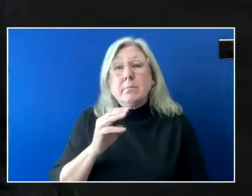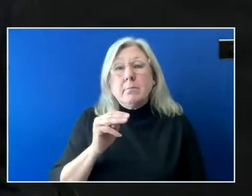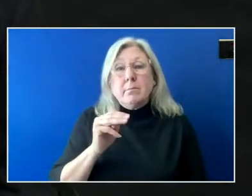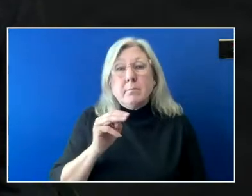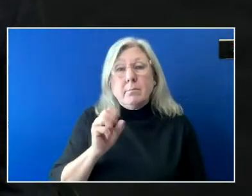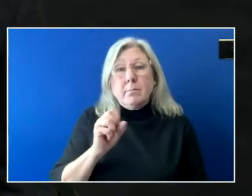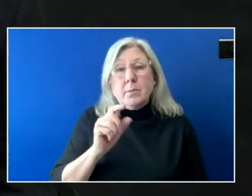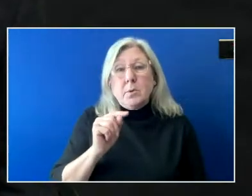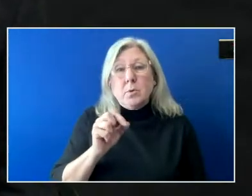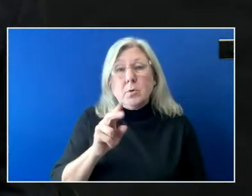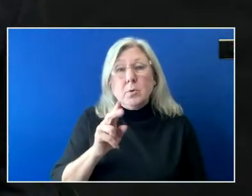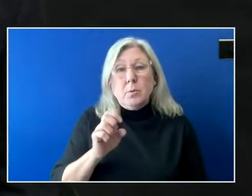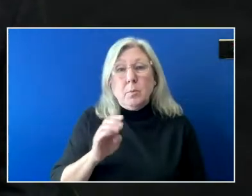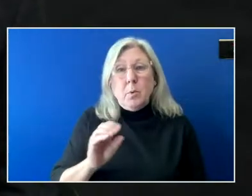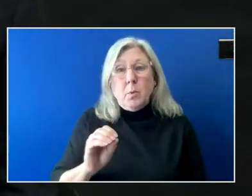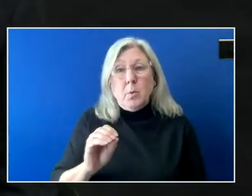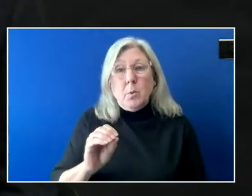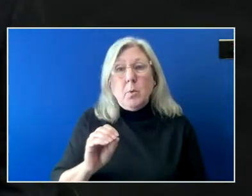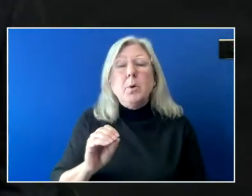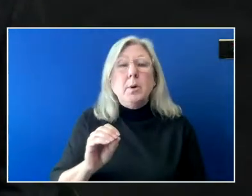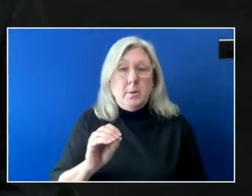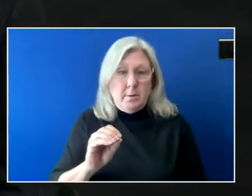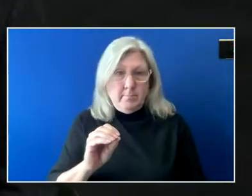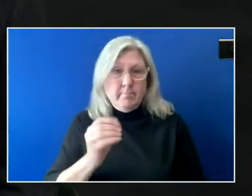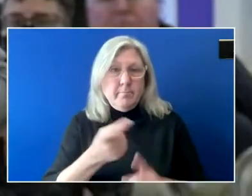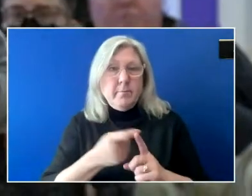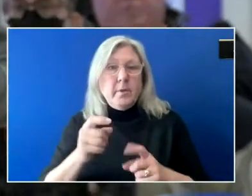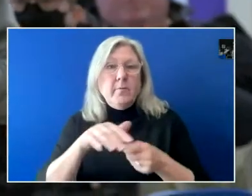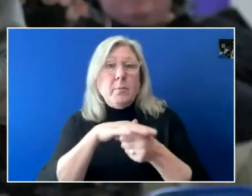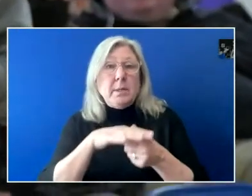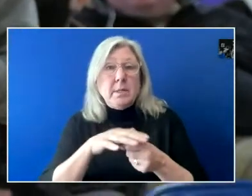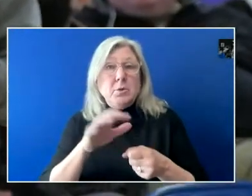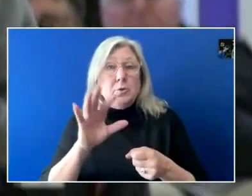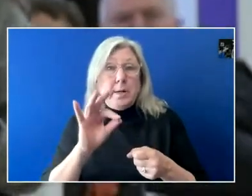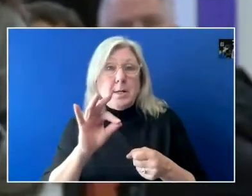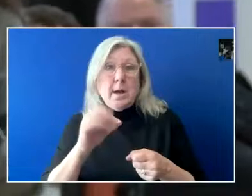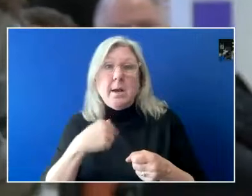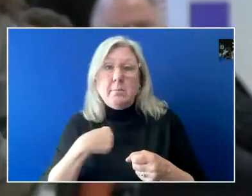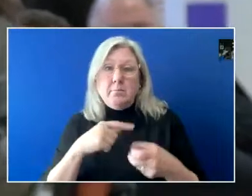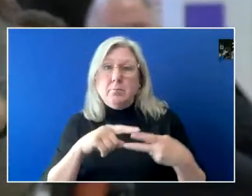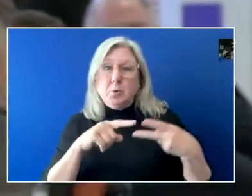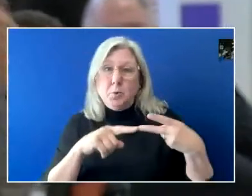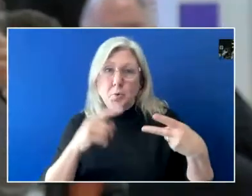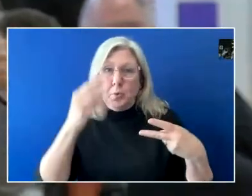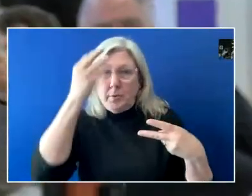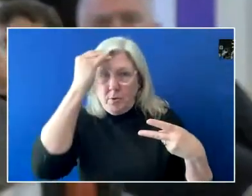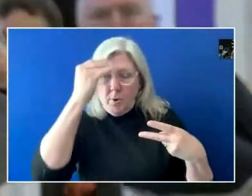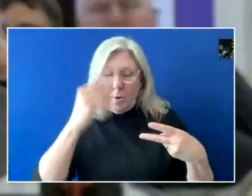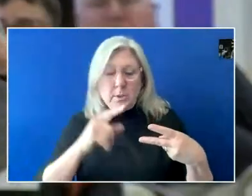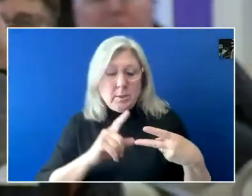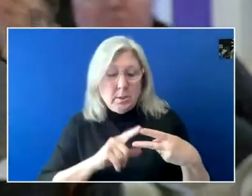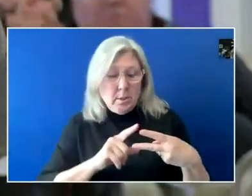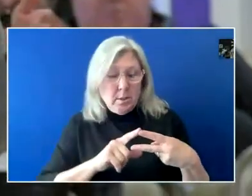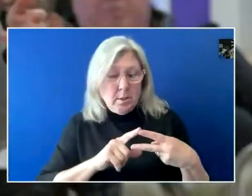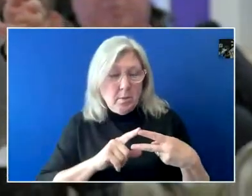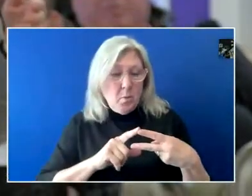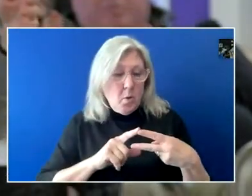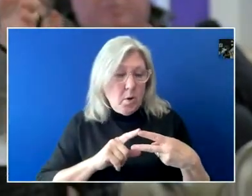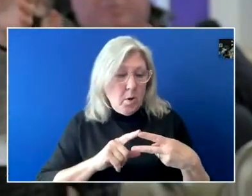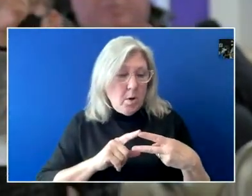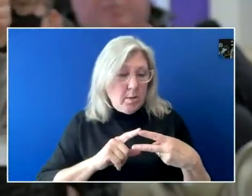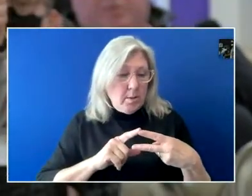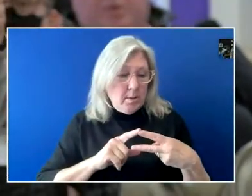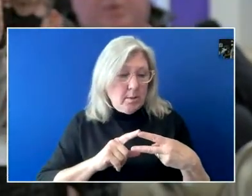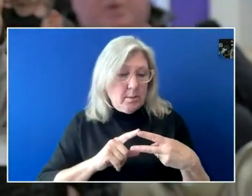Turbo S turbo District 9 um I have I have two thoughts about that one is one of the uh ways in which we